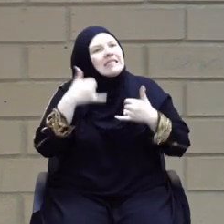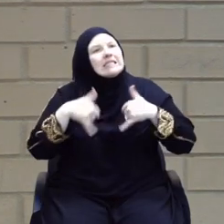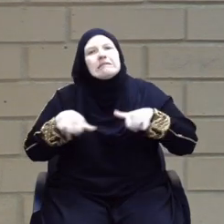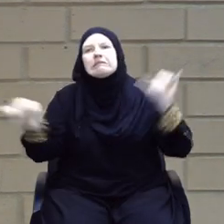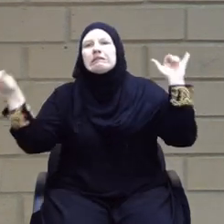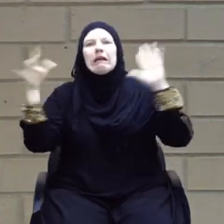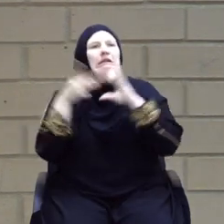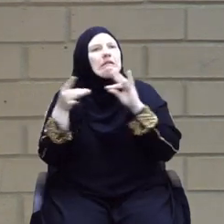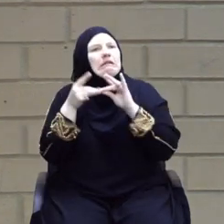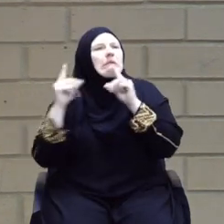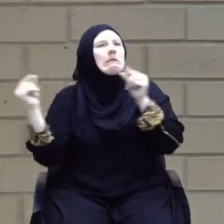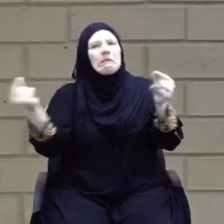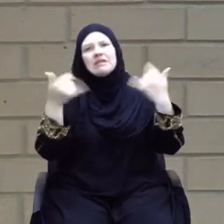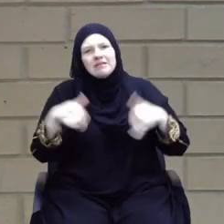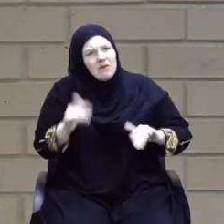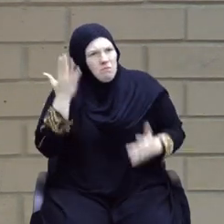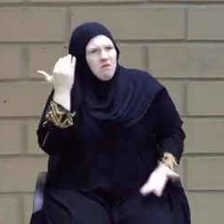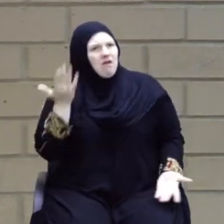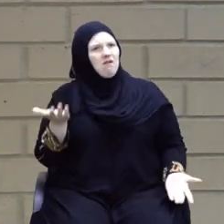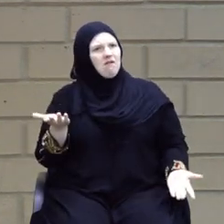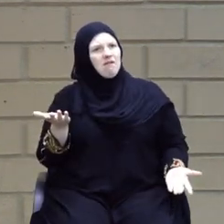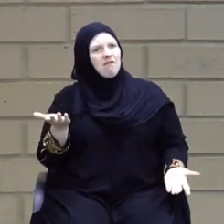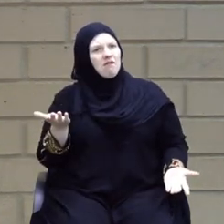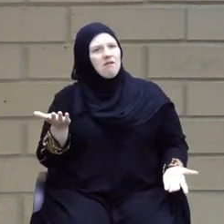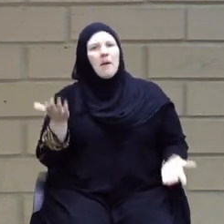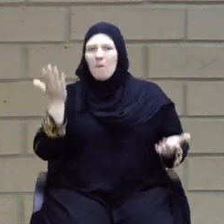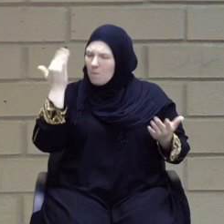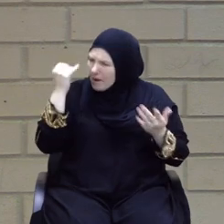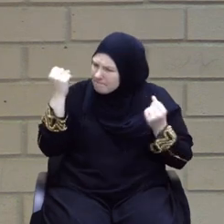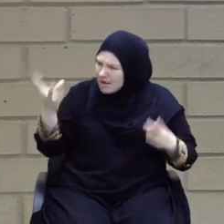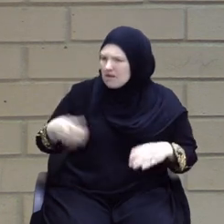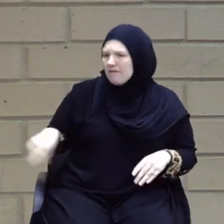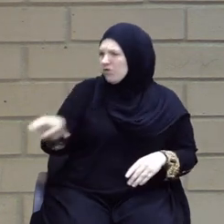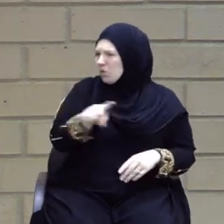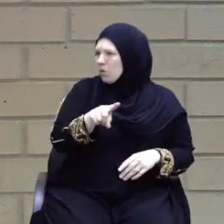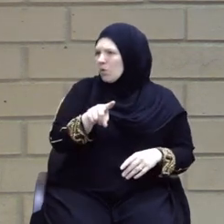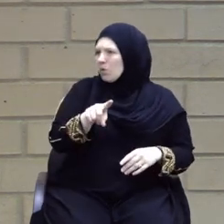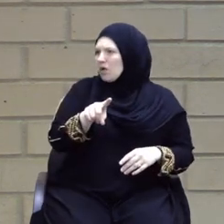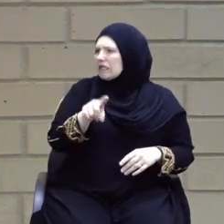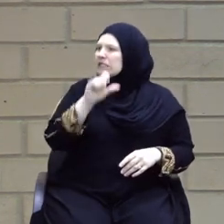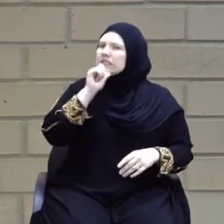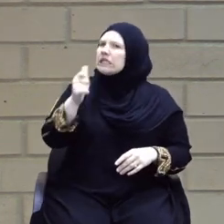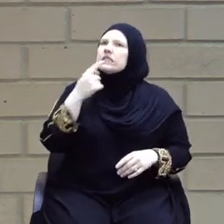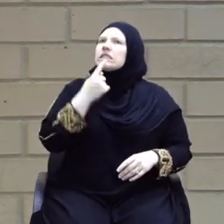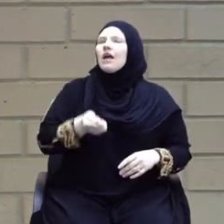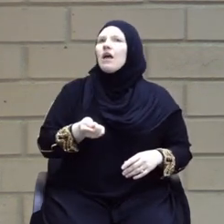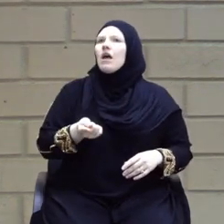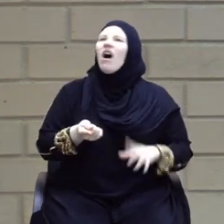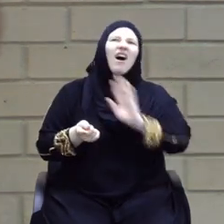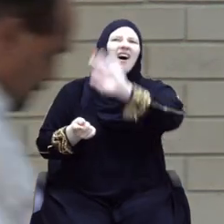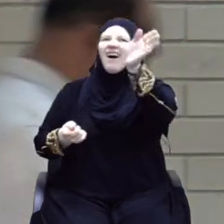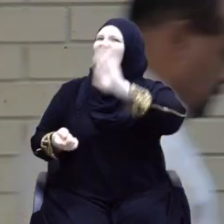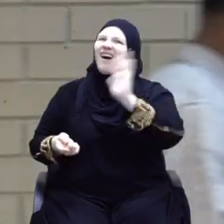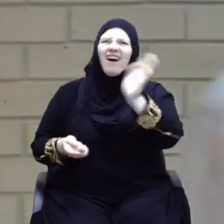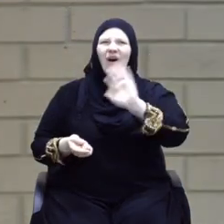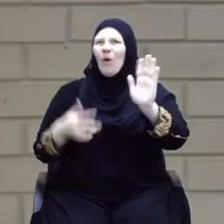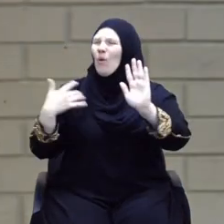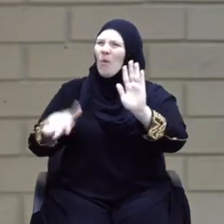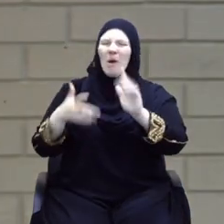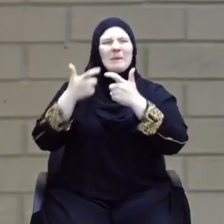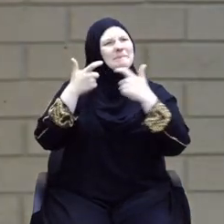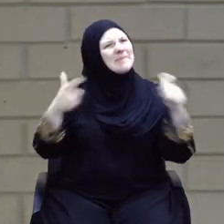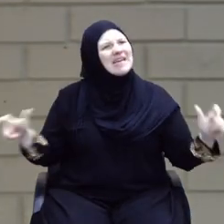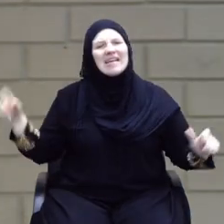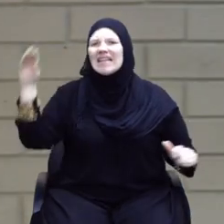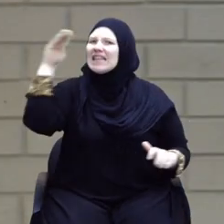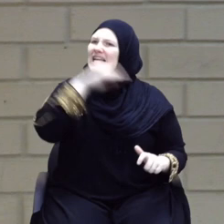themselves? Why many of you then stand up and say, this is a big lie that is being